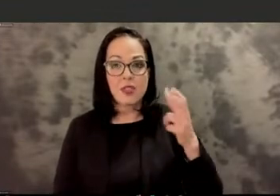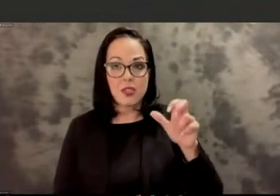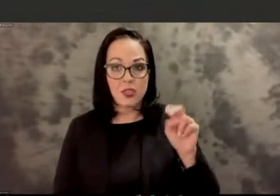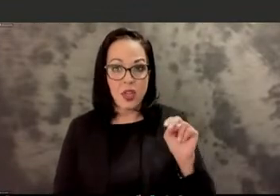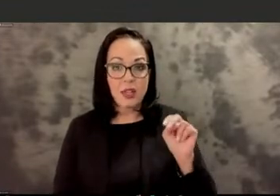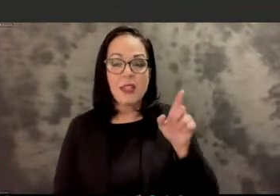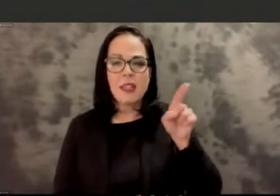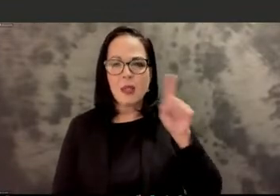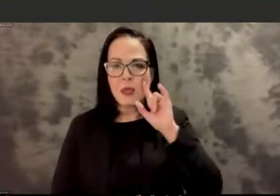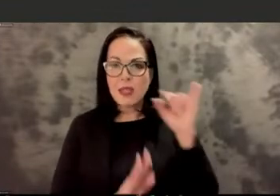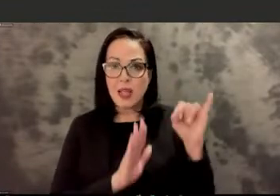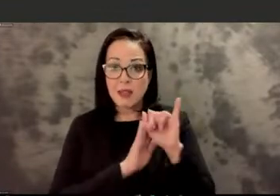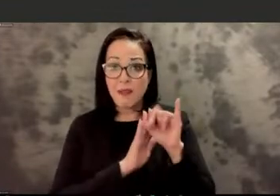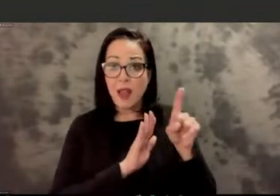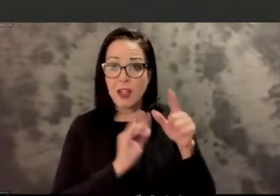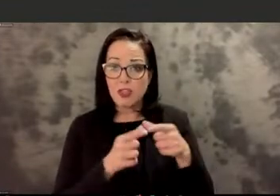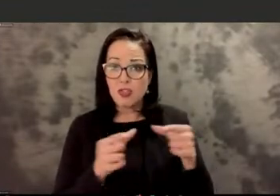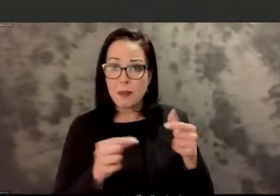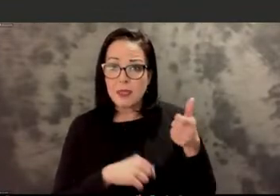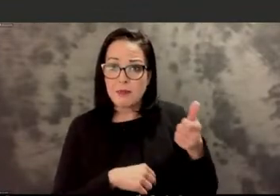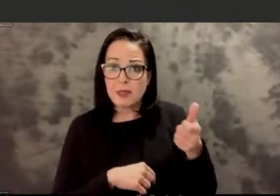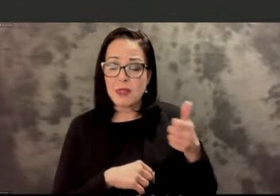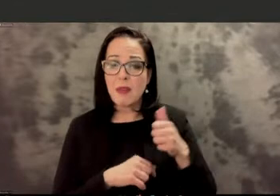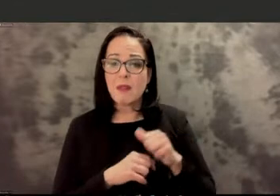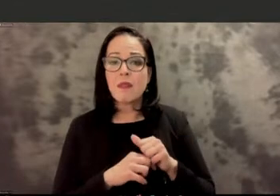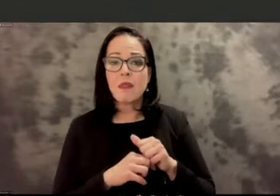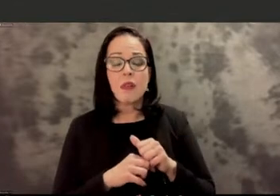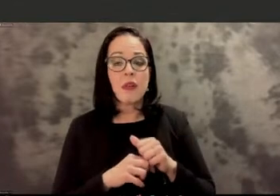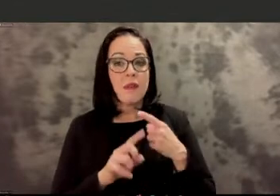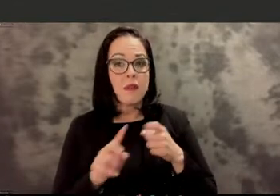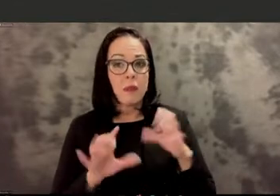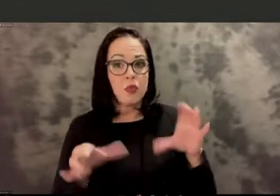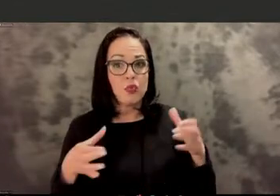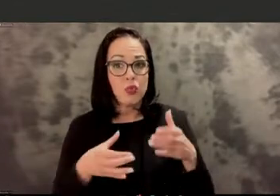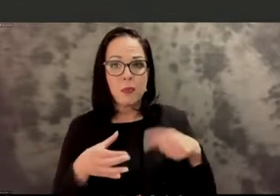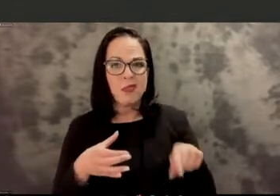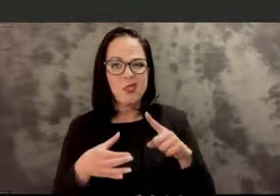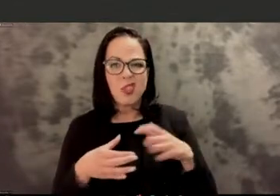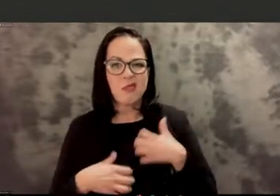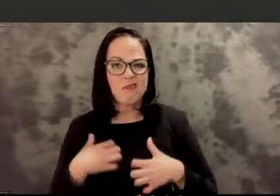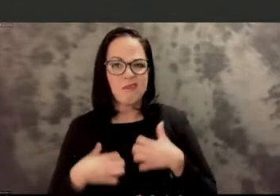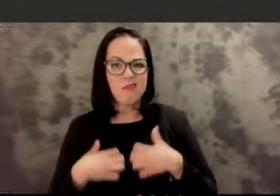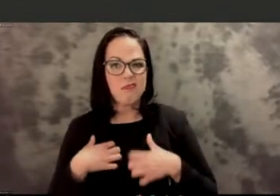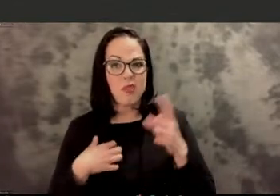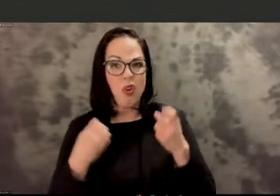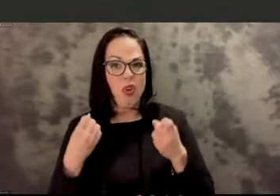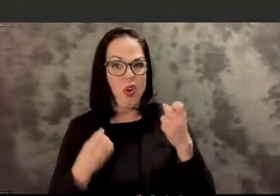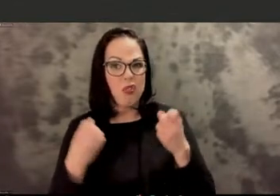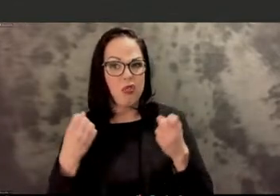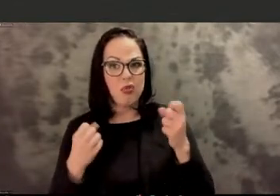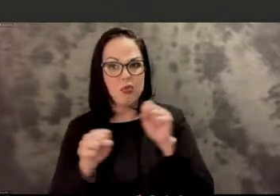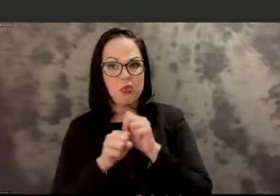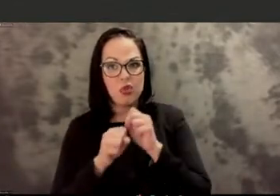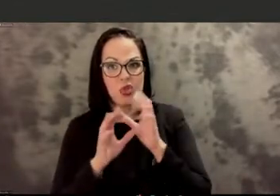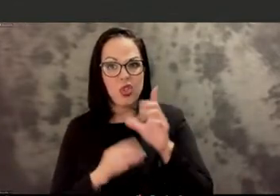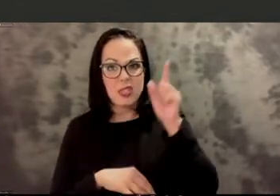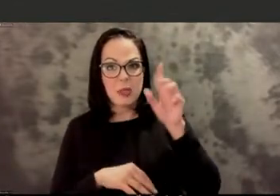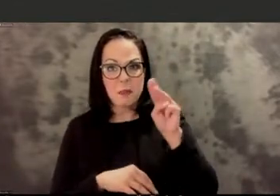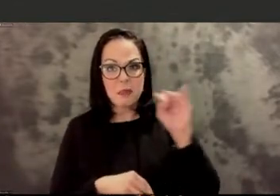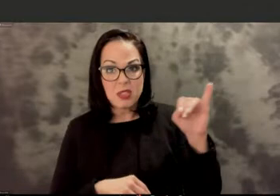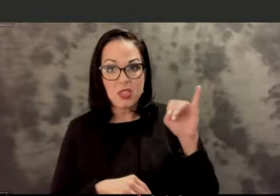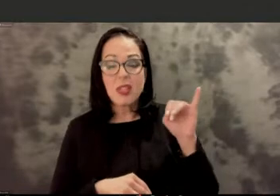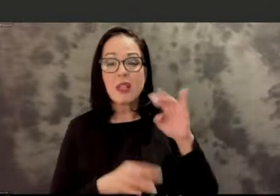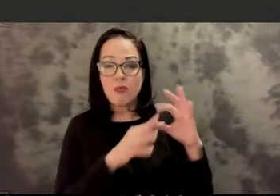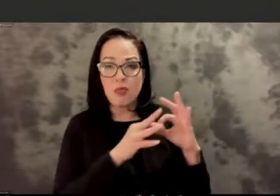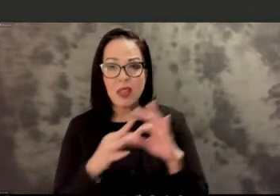identified as Japanese by a group of disgruntled auto workers in Michigan who